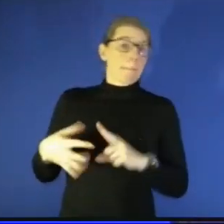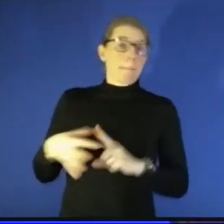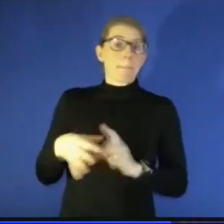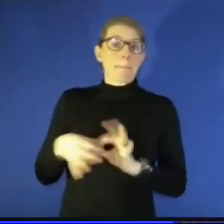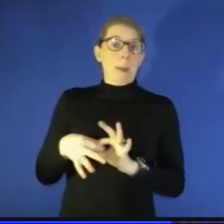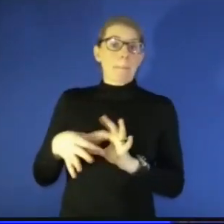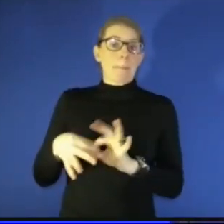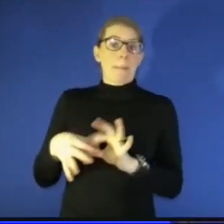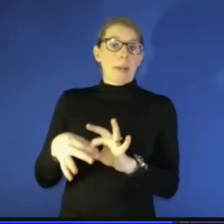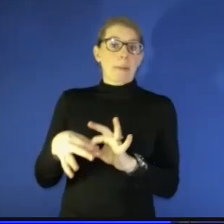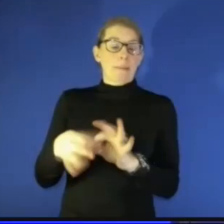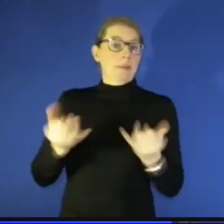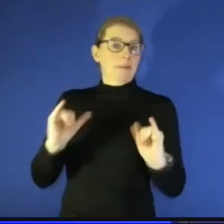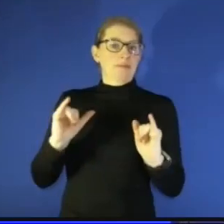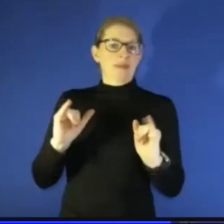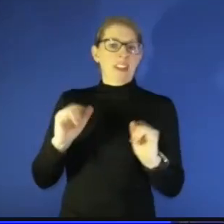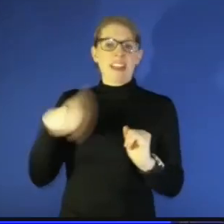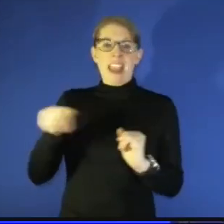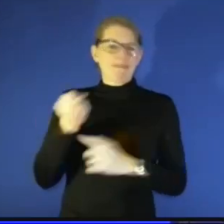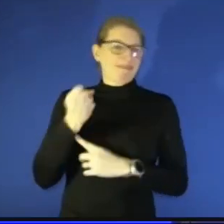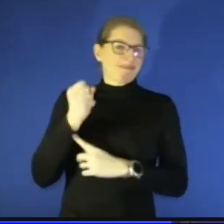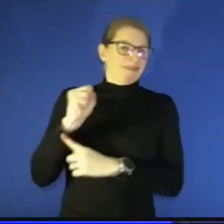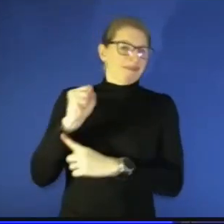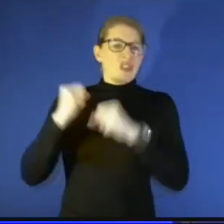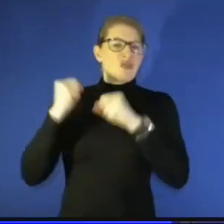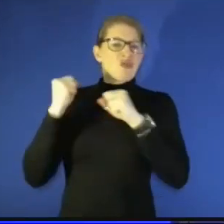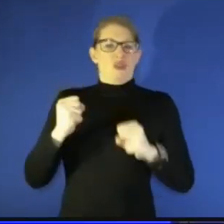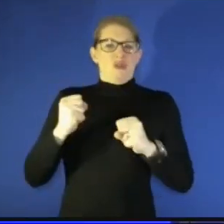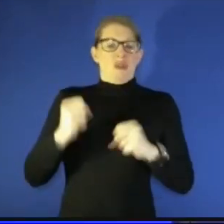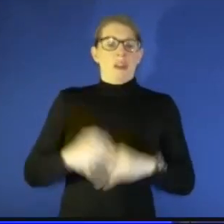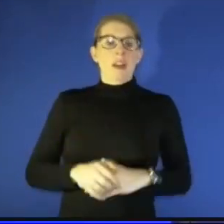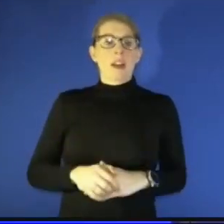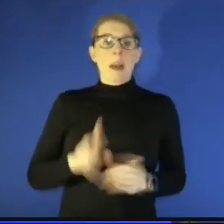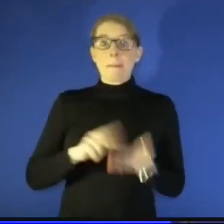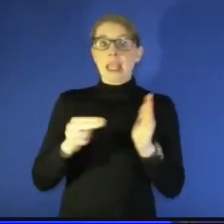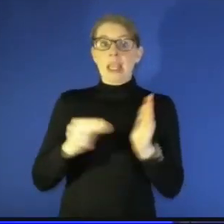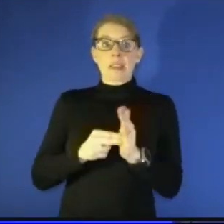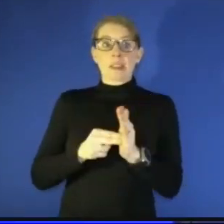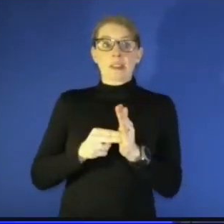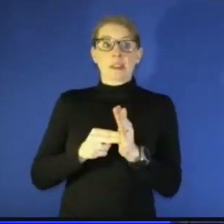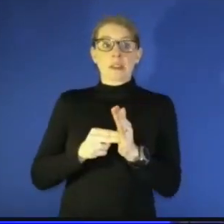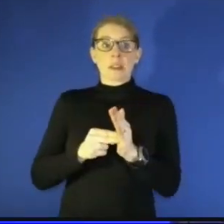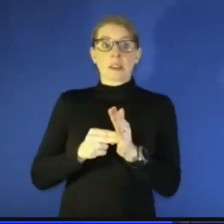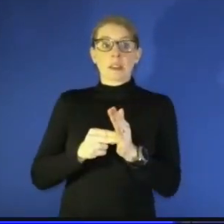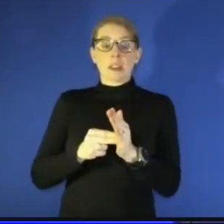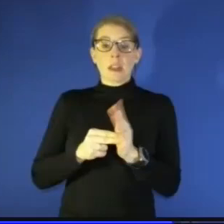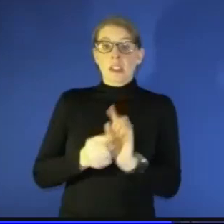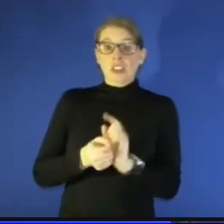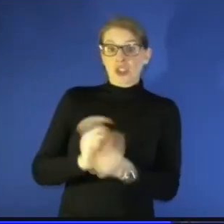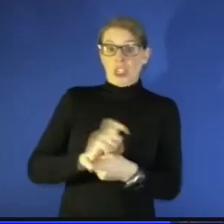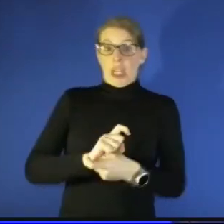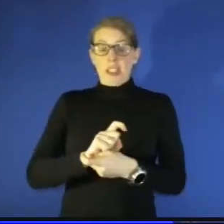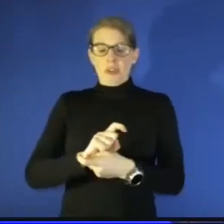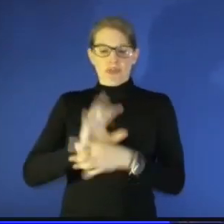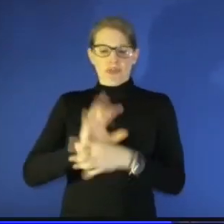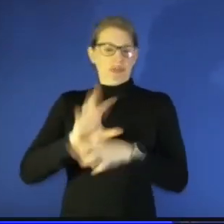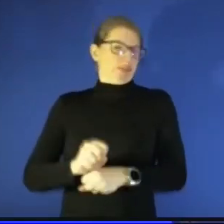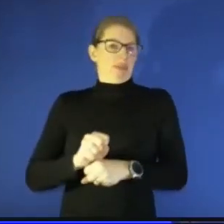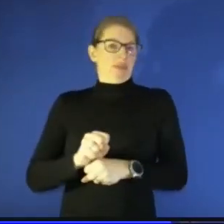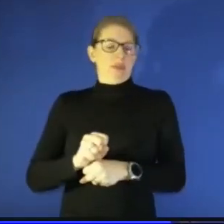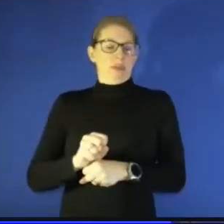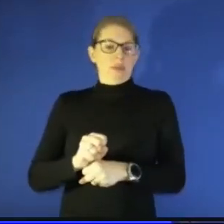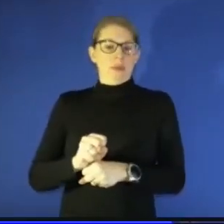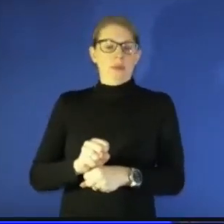so resilient. Their ability to overcome a change to function is well beyond